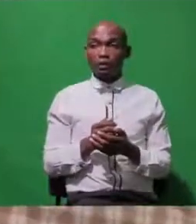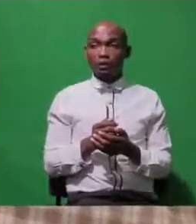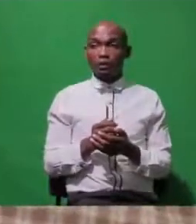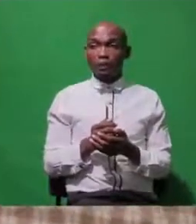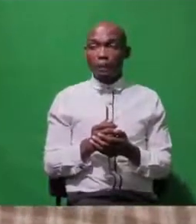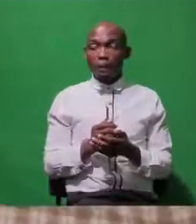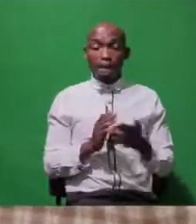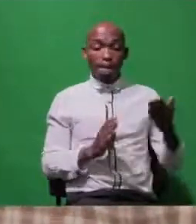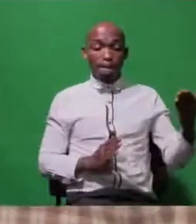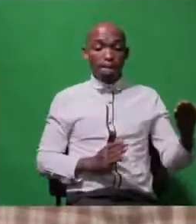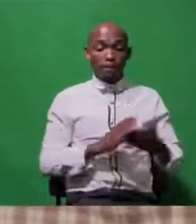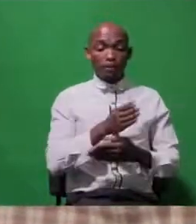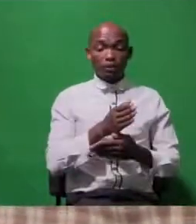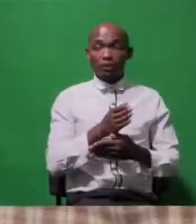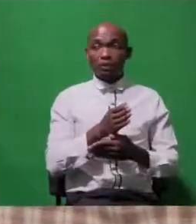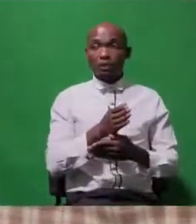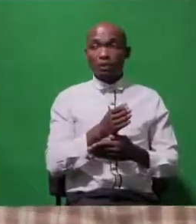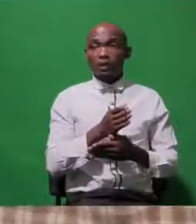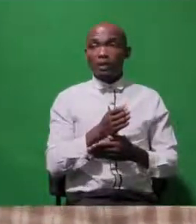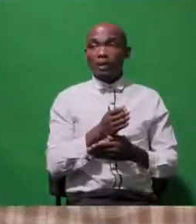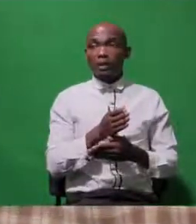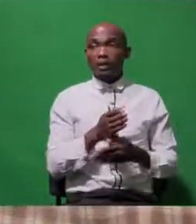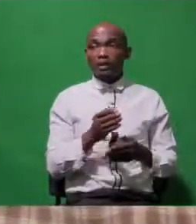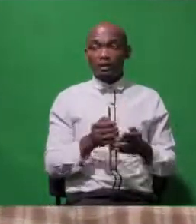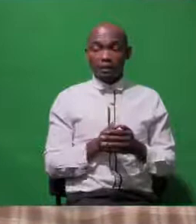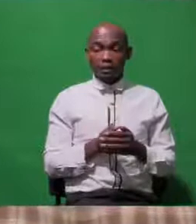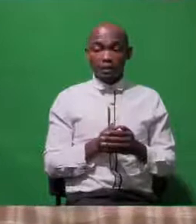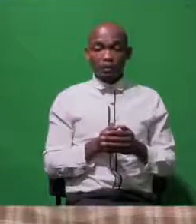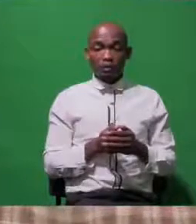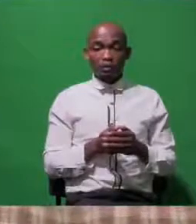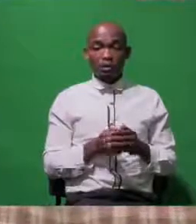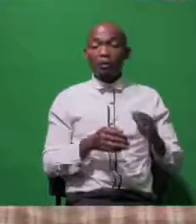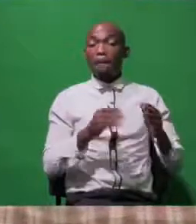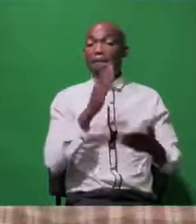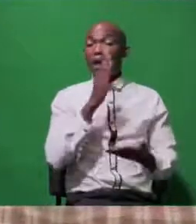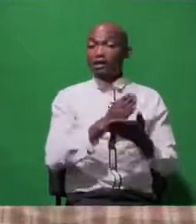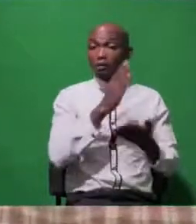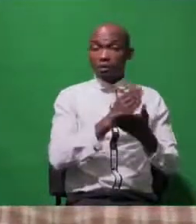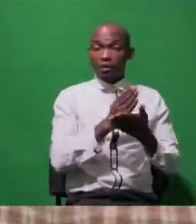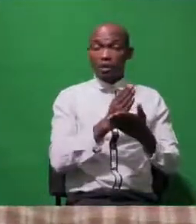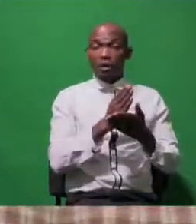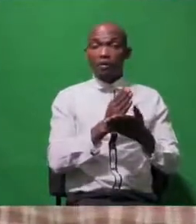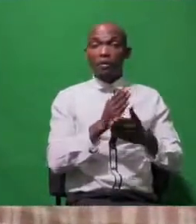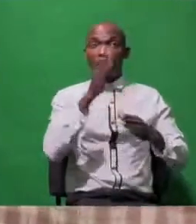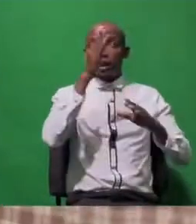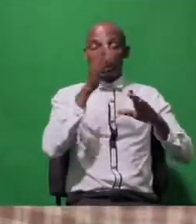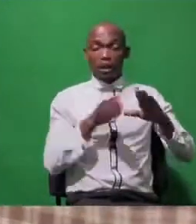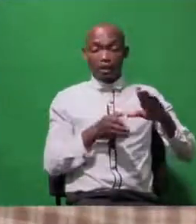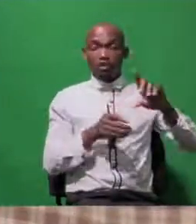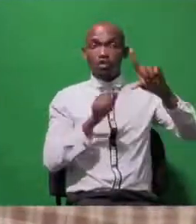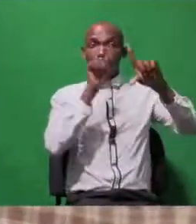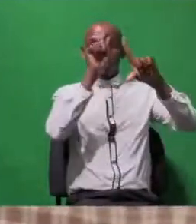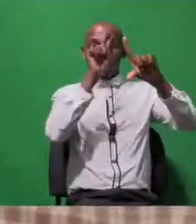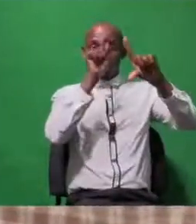point x equal to 3. But make sure that your line should be dotted